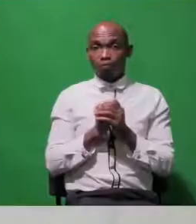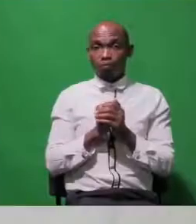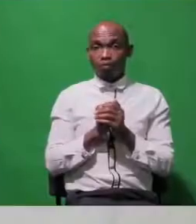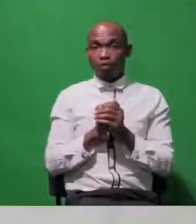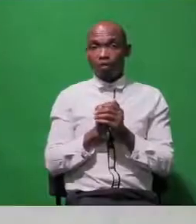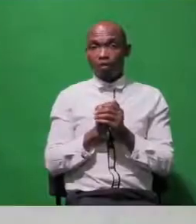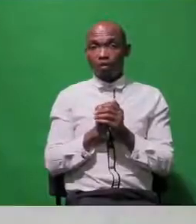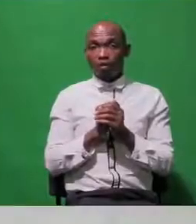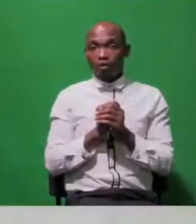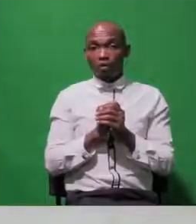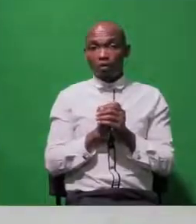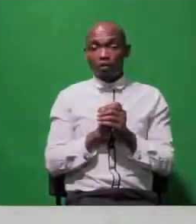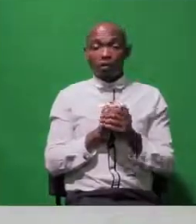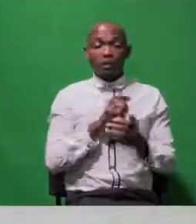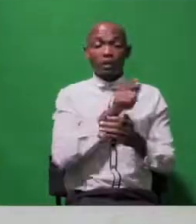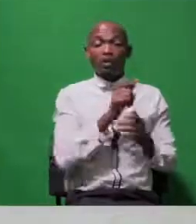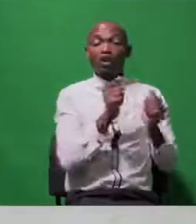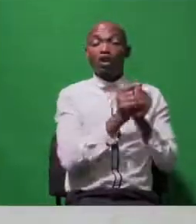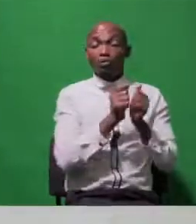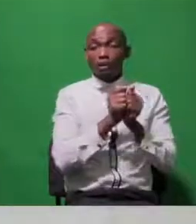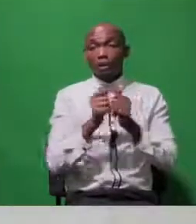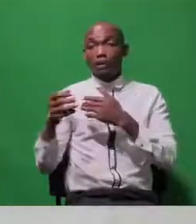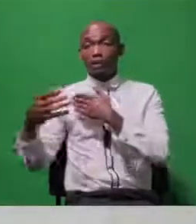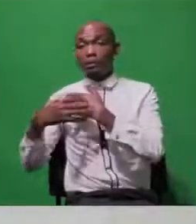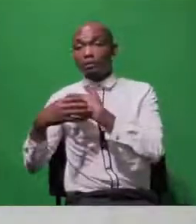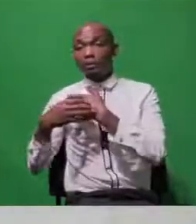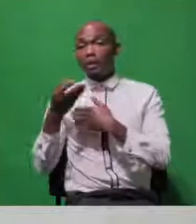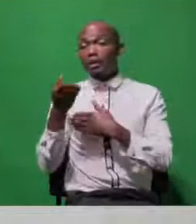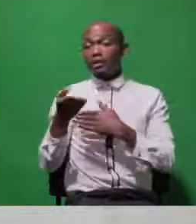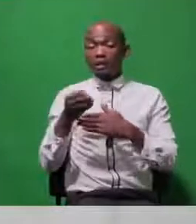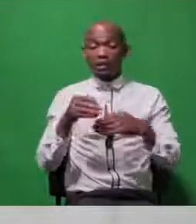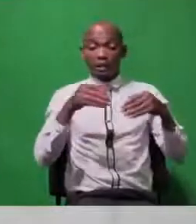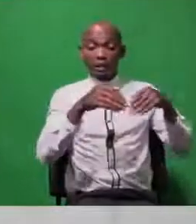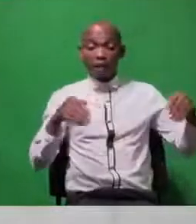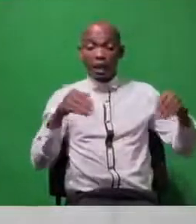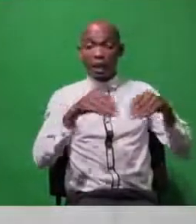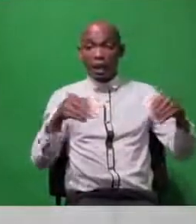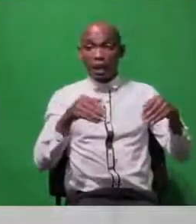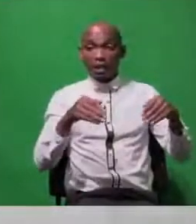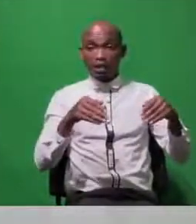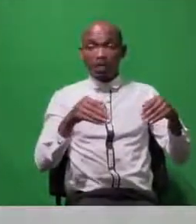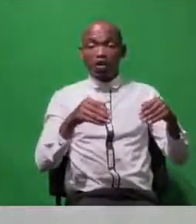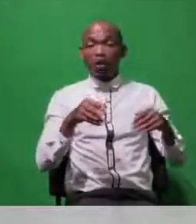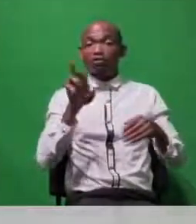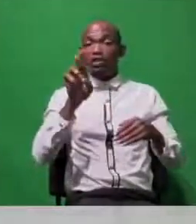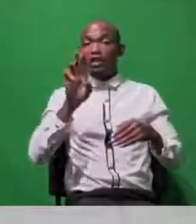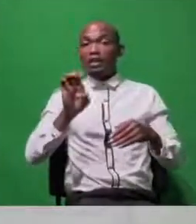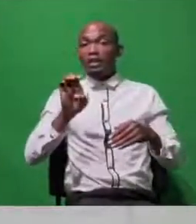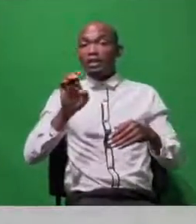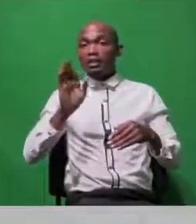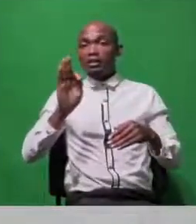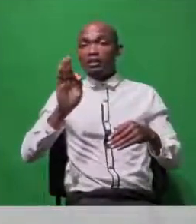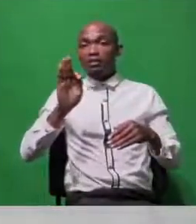Object, image. And this is the line of reflection. So it means there's a